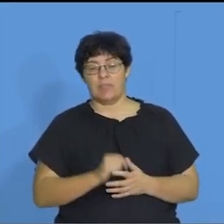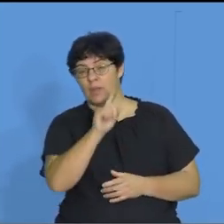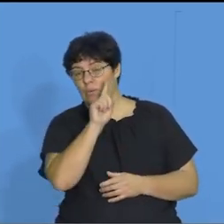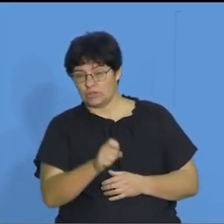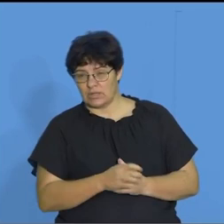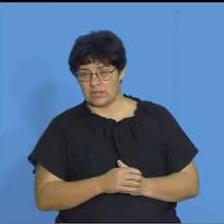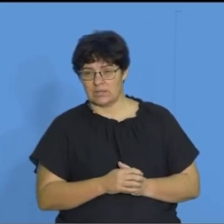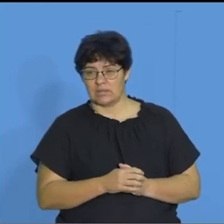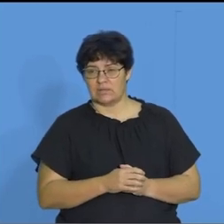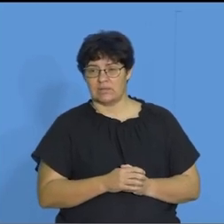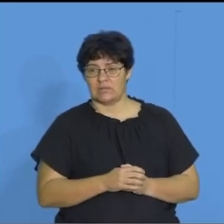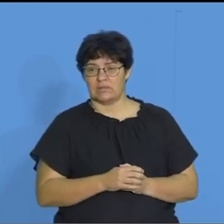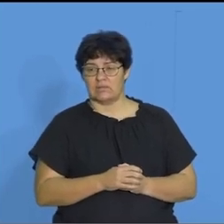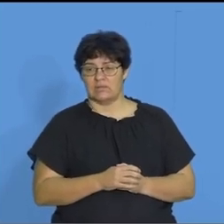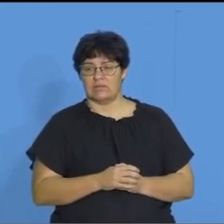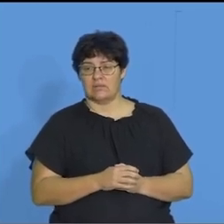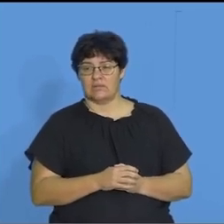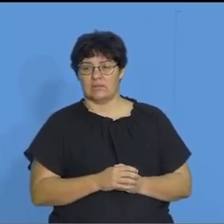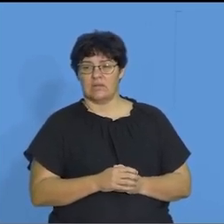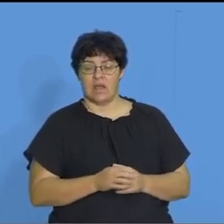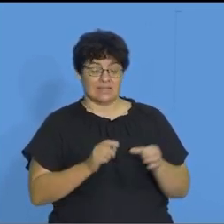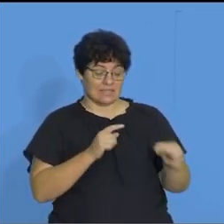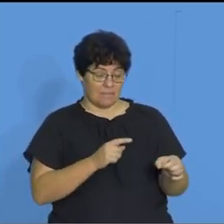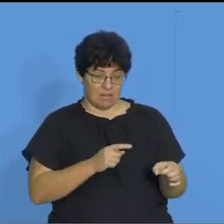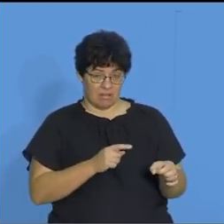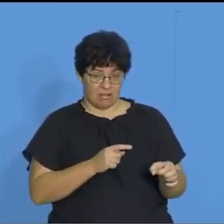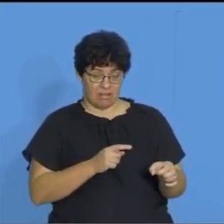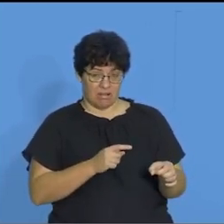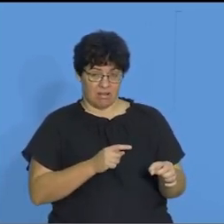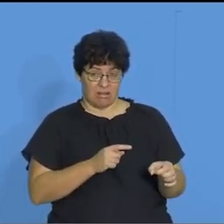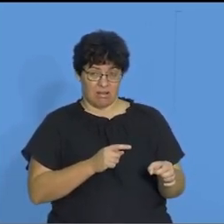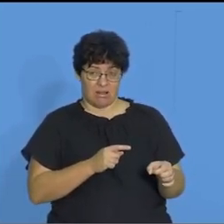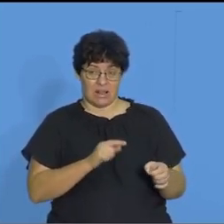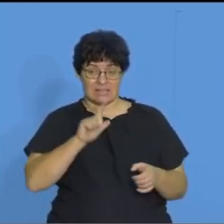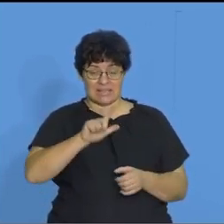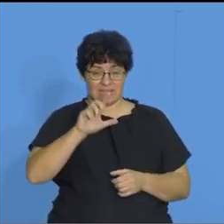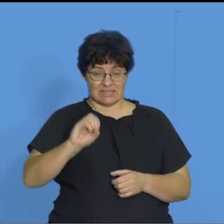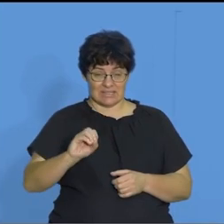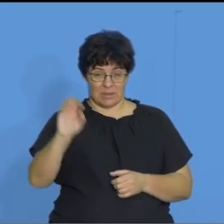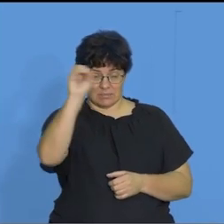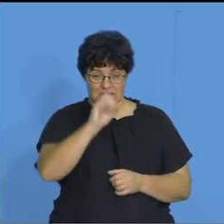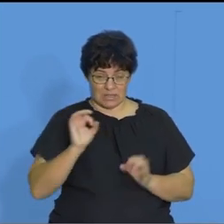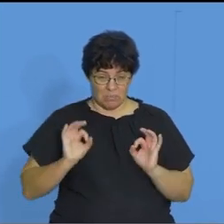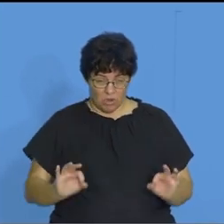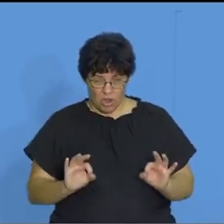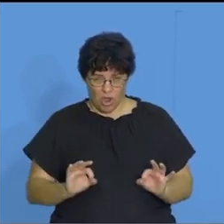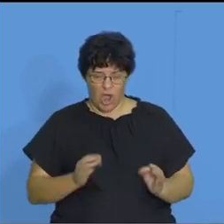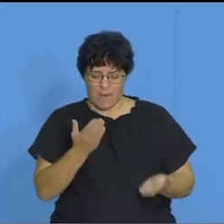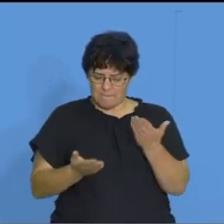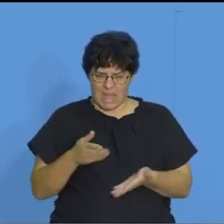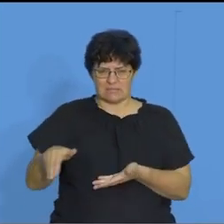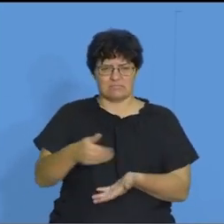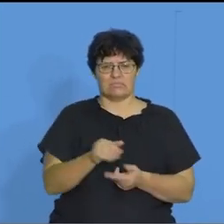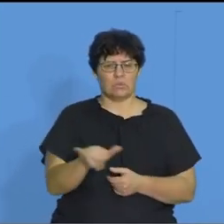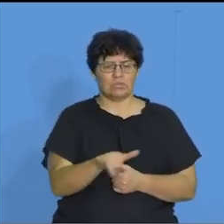says, what mass would have been collected if the sample was 70% pure? Now, what we are